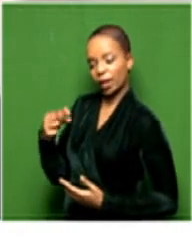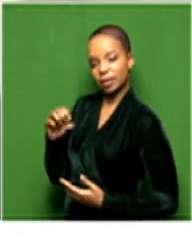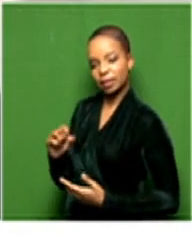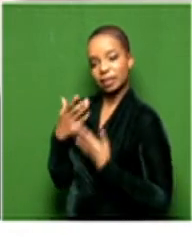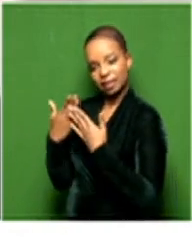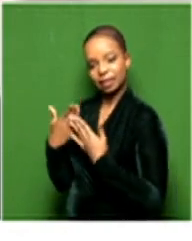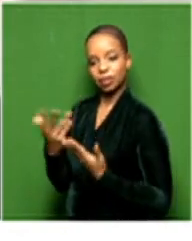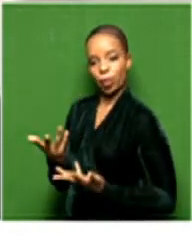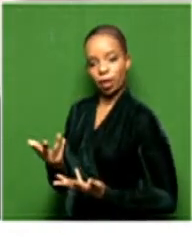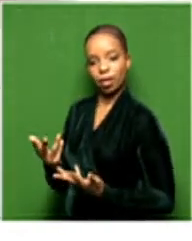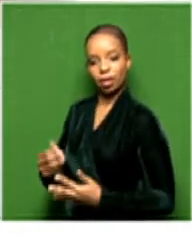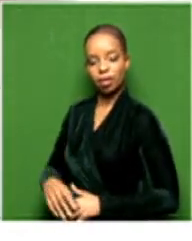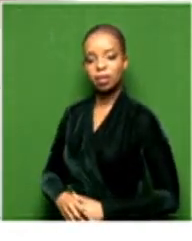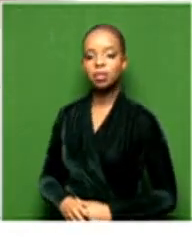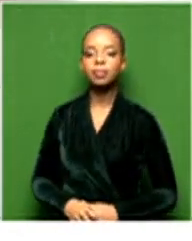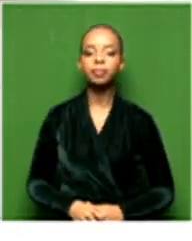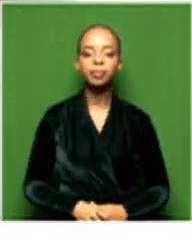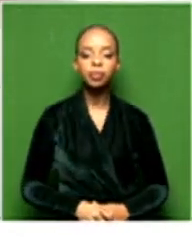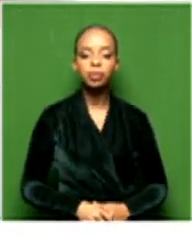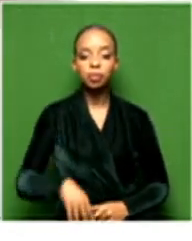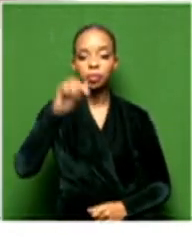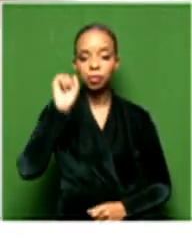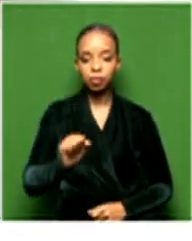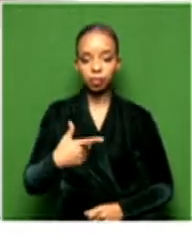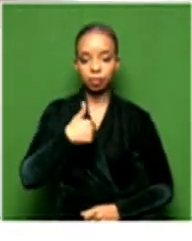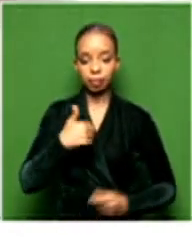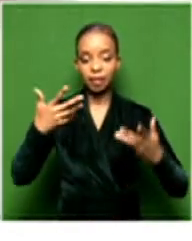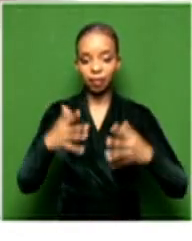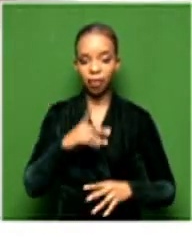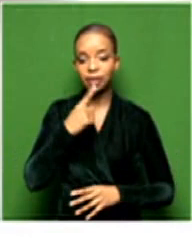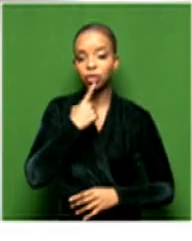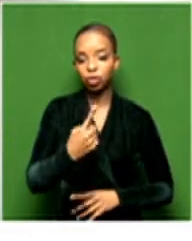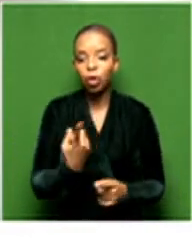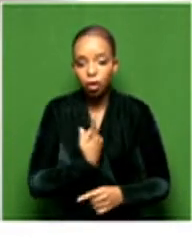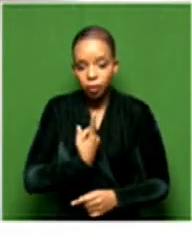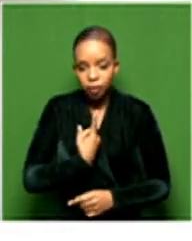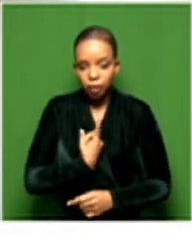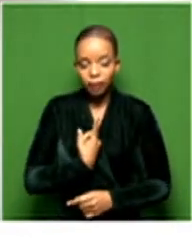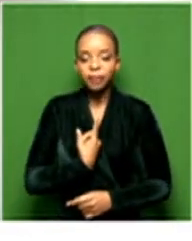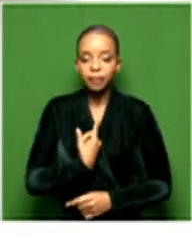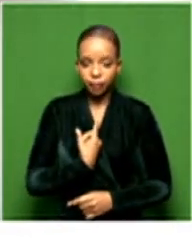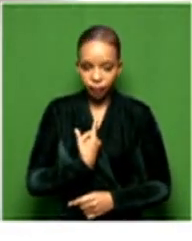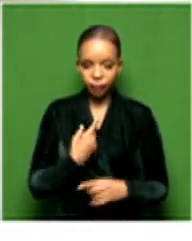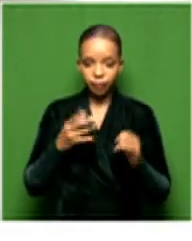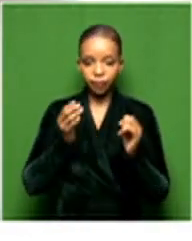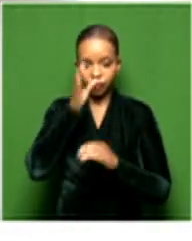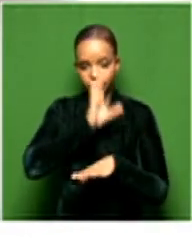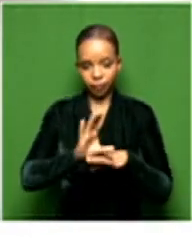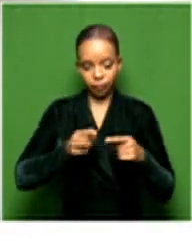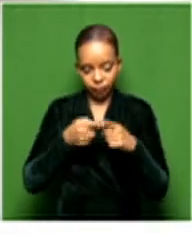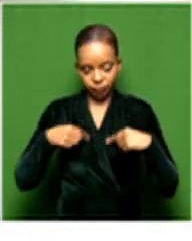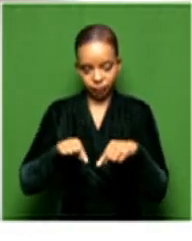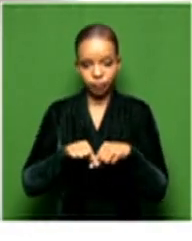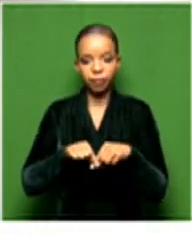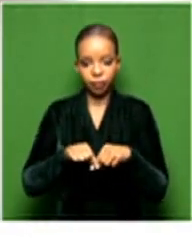Yes, a number of them are out there. I've mentioned ourselves, we are Oxbridge Academy, but then highly recommended would also